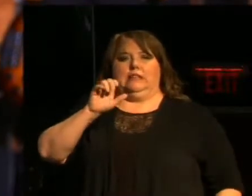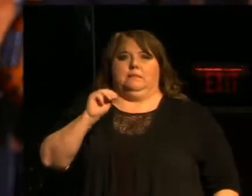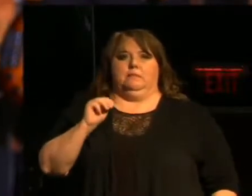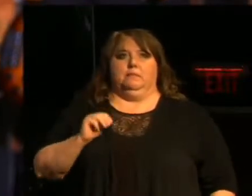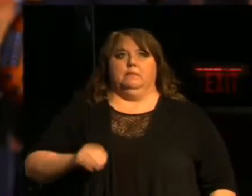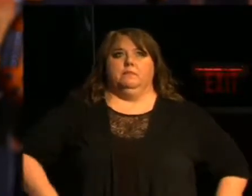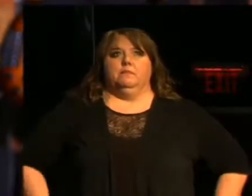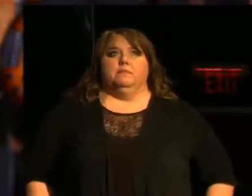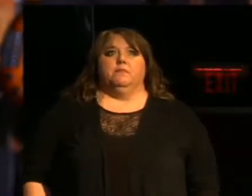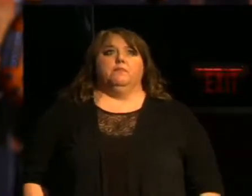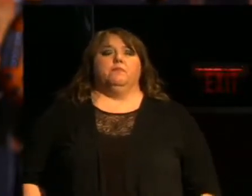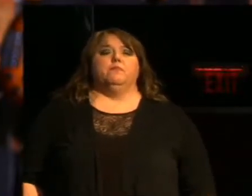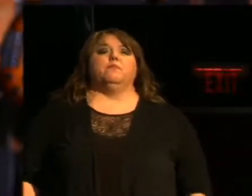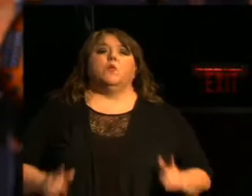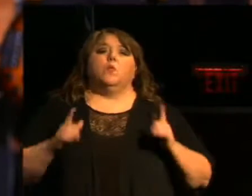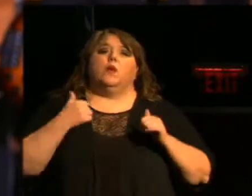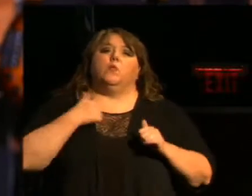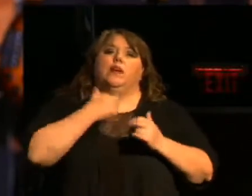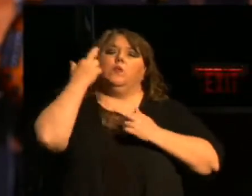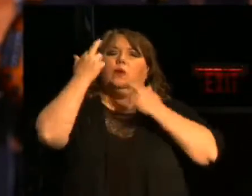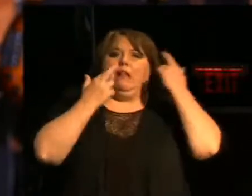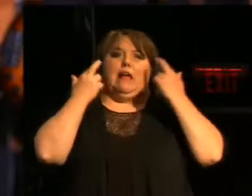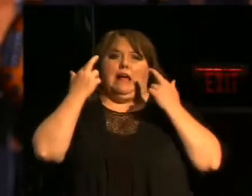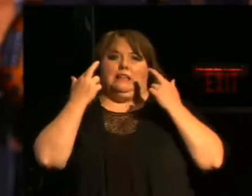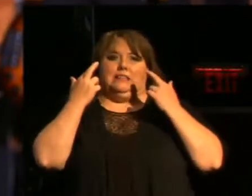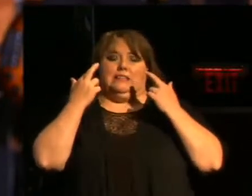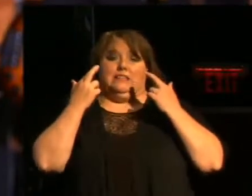Miss Catherine Lee Bates.